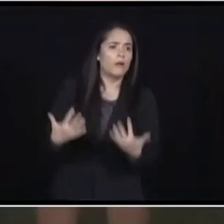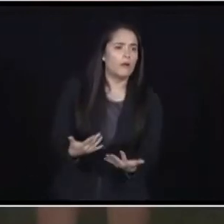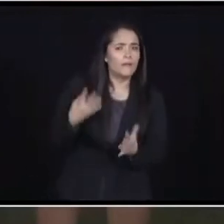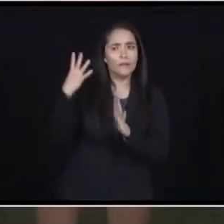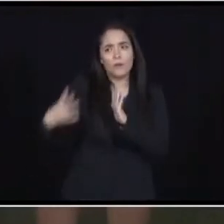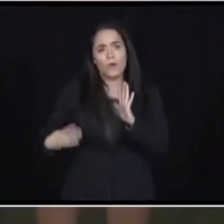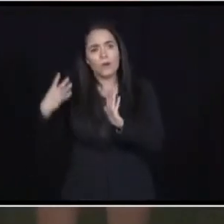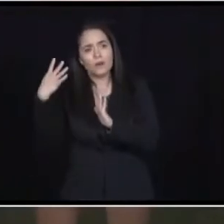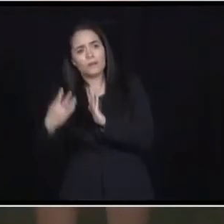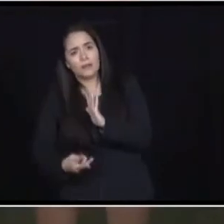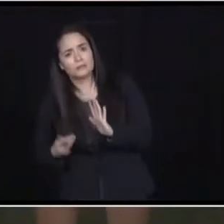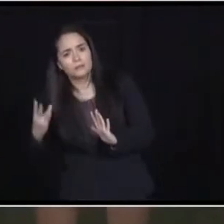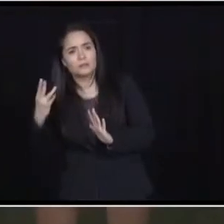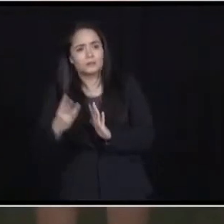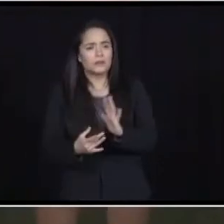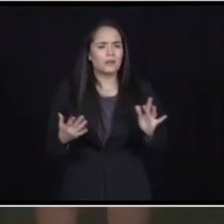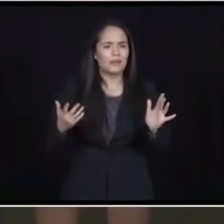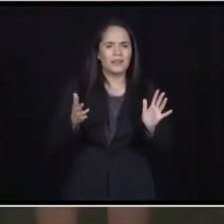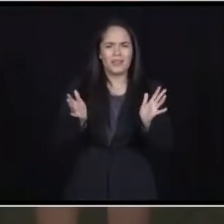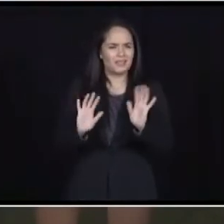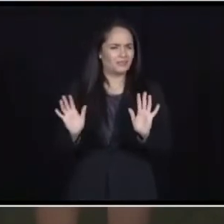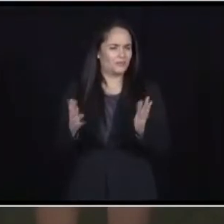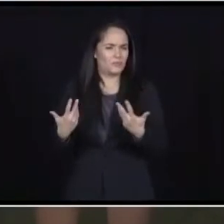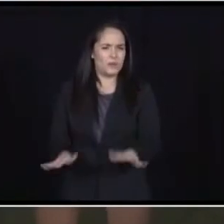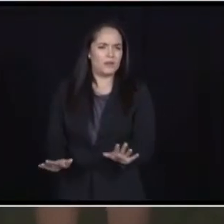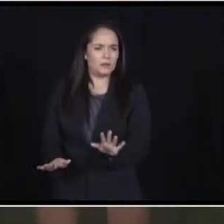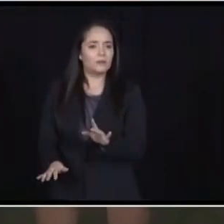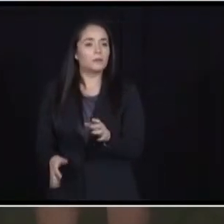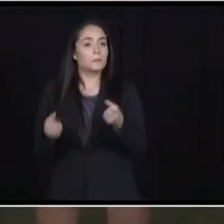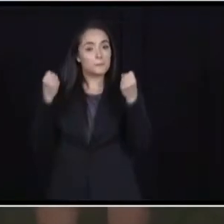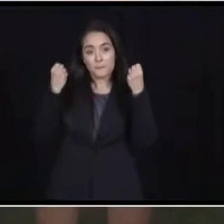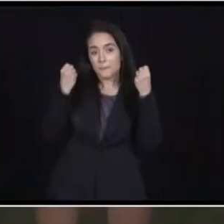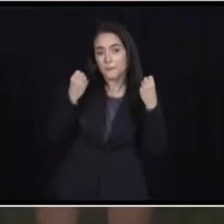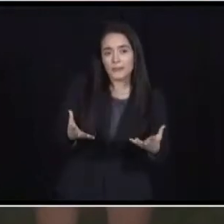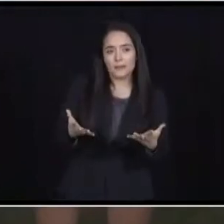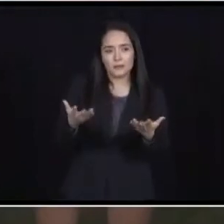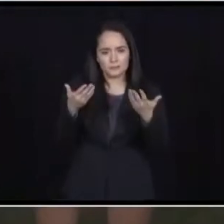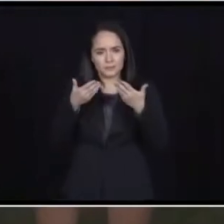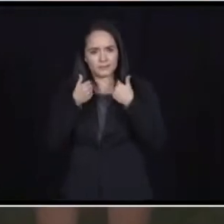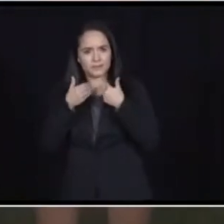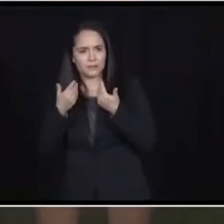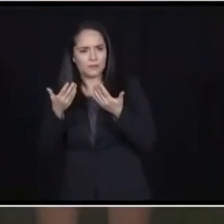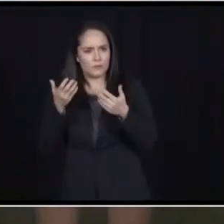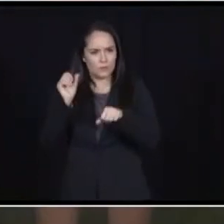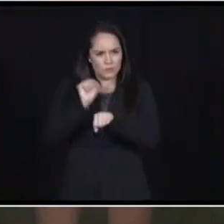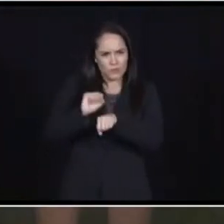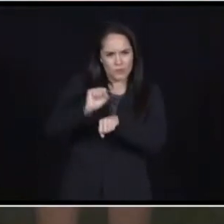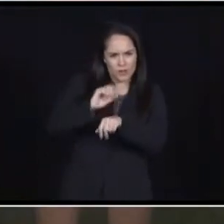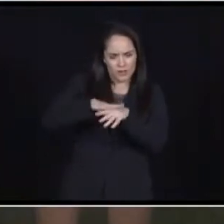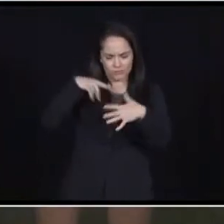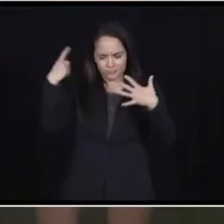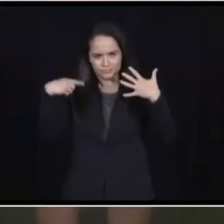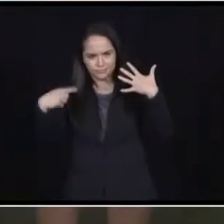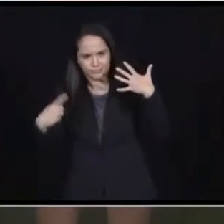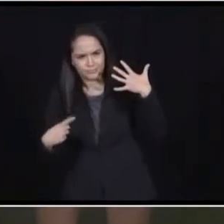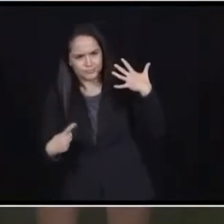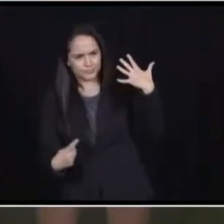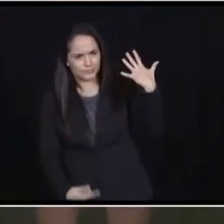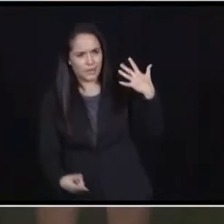we are working together with from a ministry standpoint that I believe that you will see